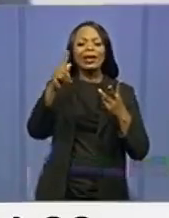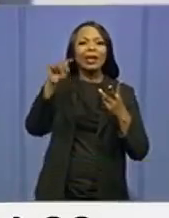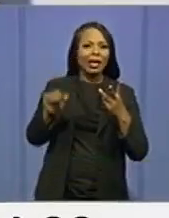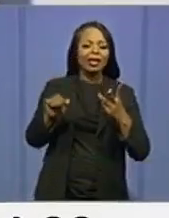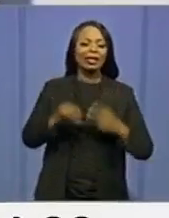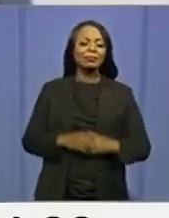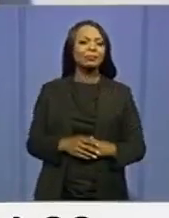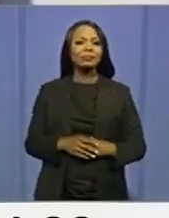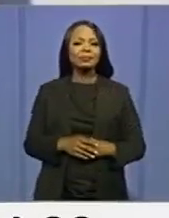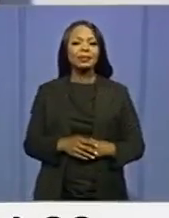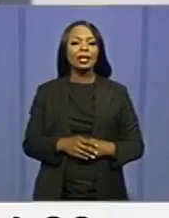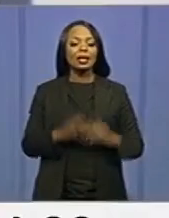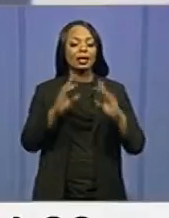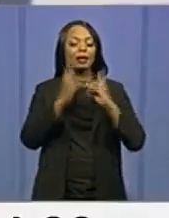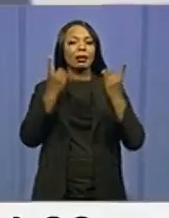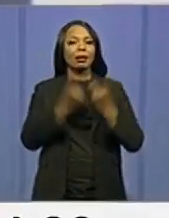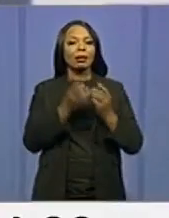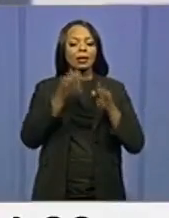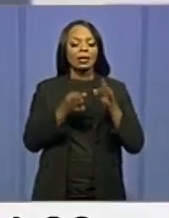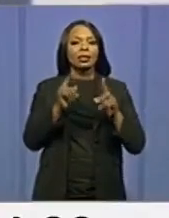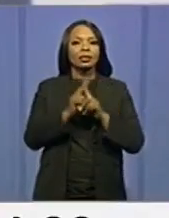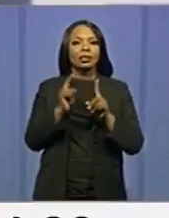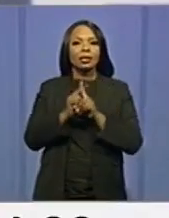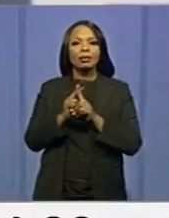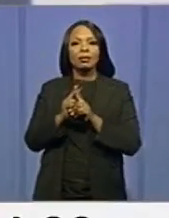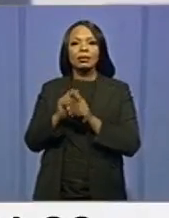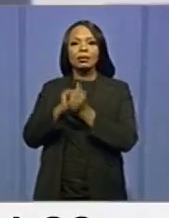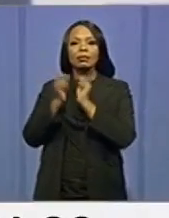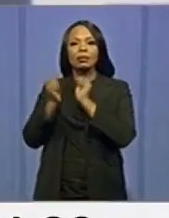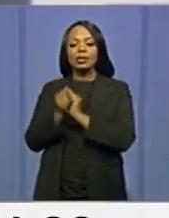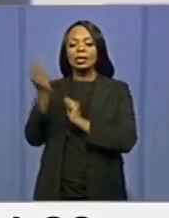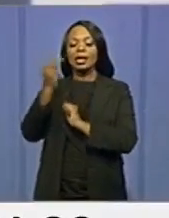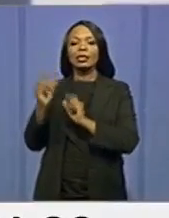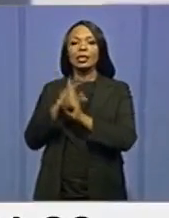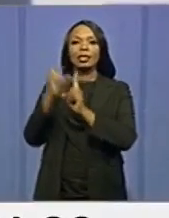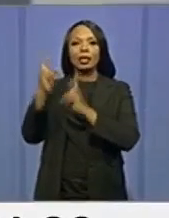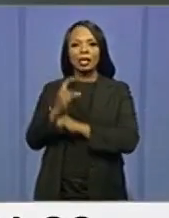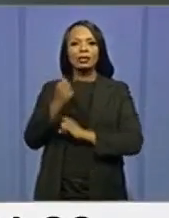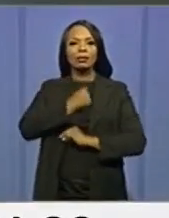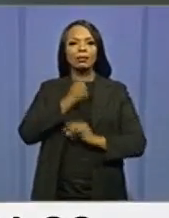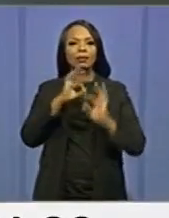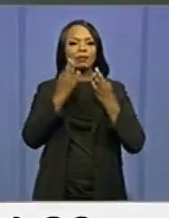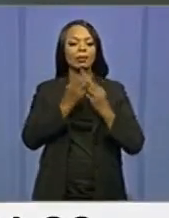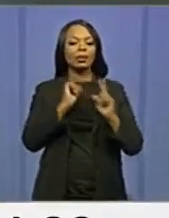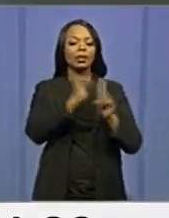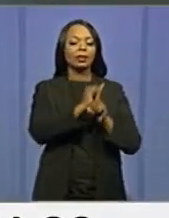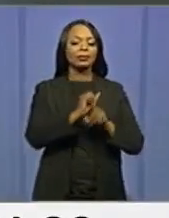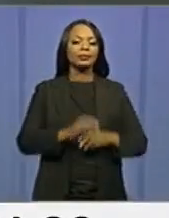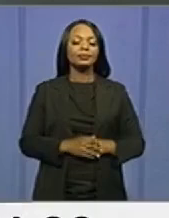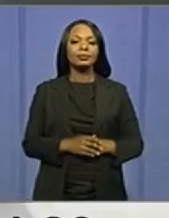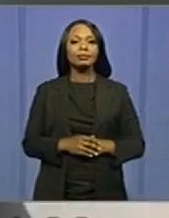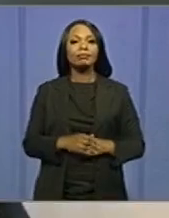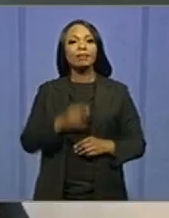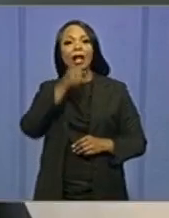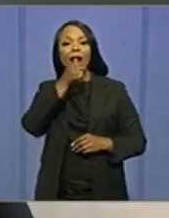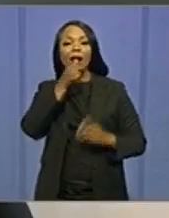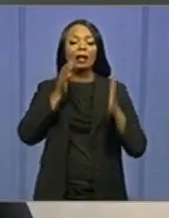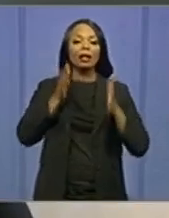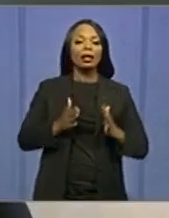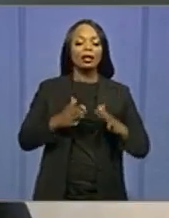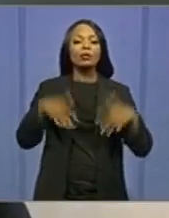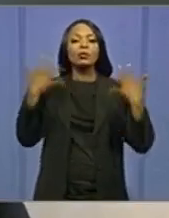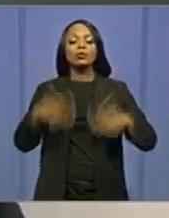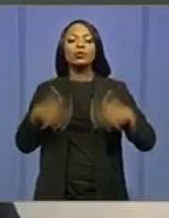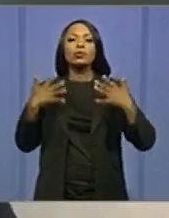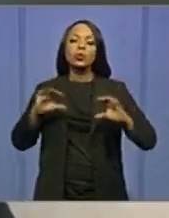le lefapha la botaki le setso le bona ba tshedisitse ba lelapa. He was an artist who had so much more to